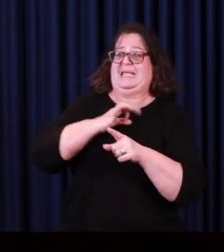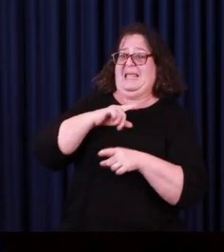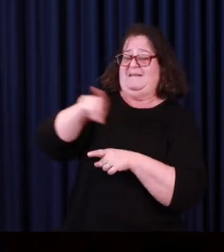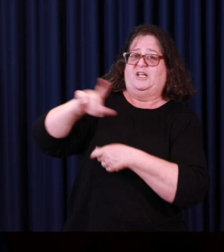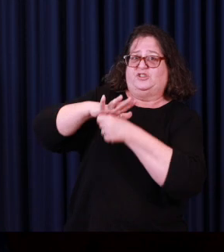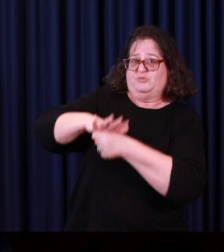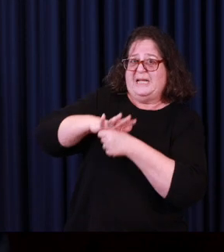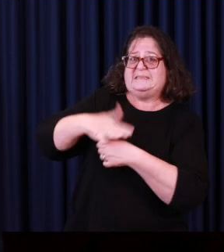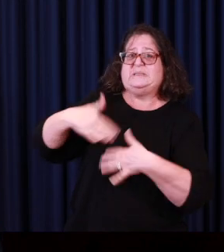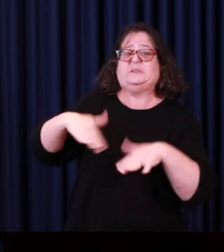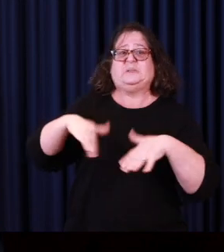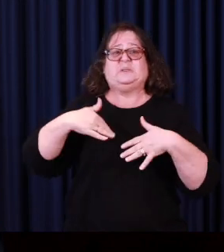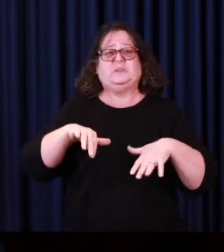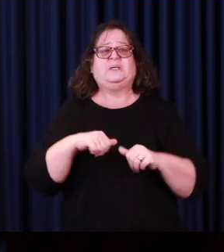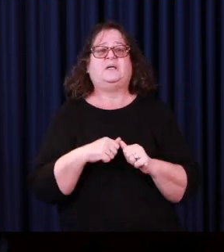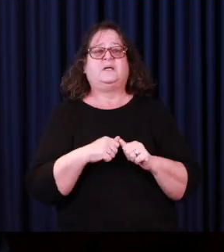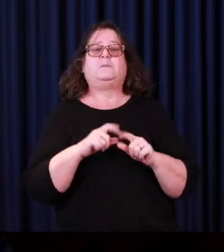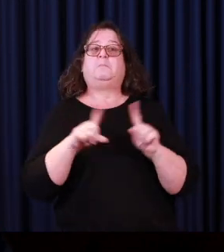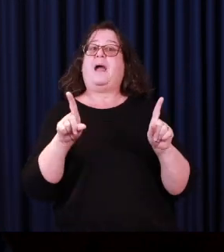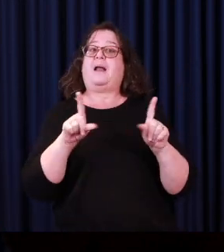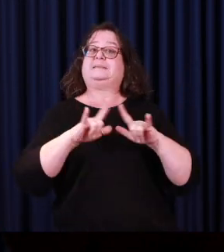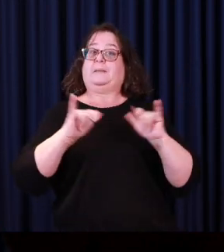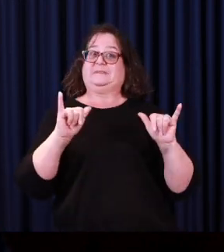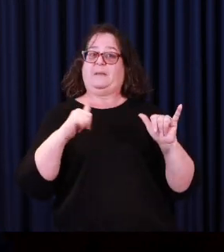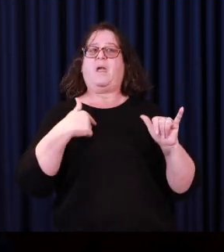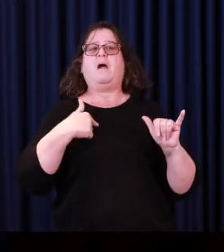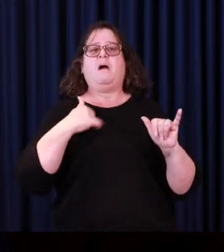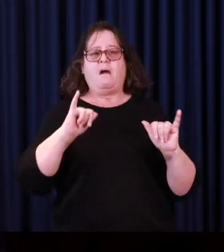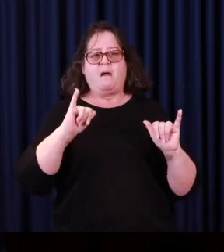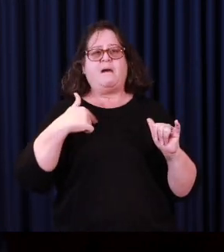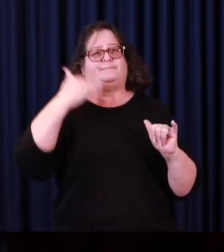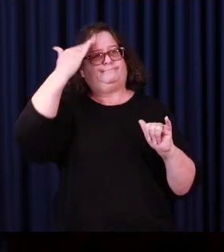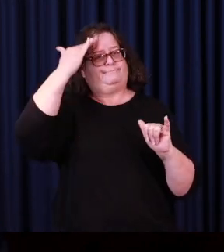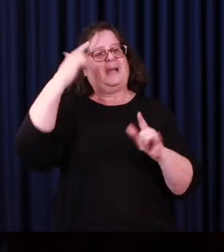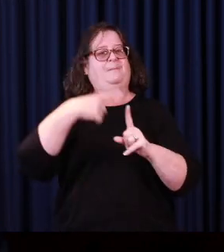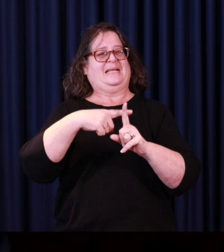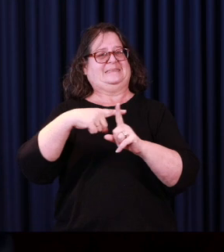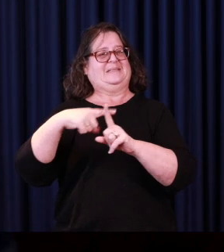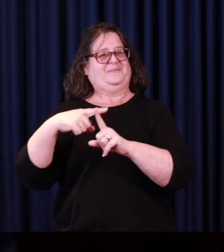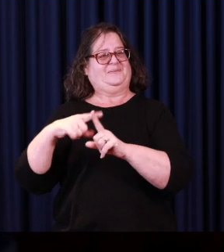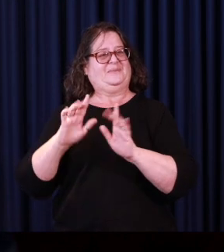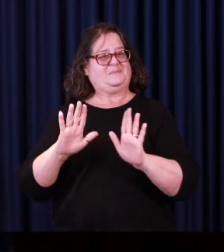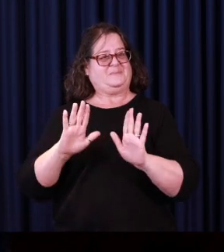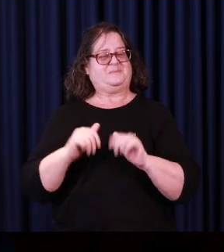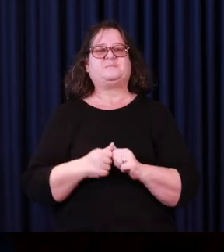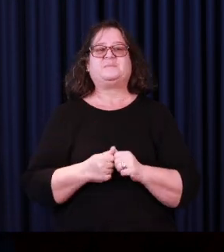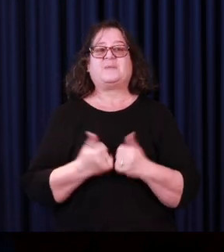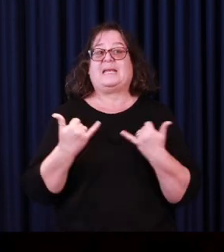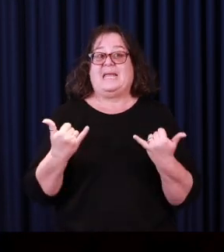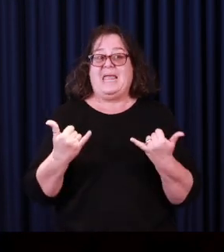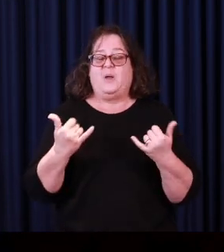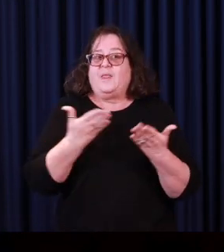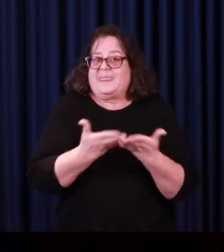we should take encouragement where we find it, starting with the breakthrough that will change everything. If last year